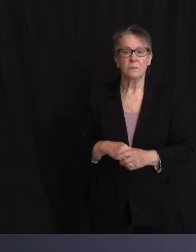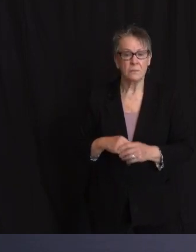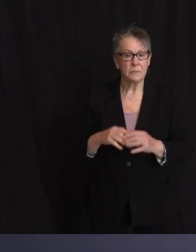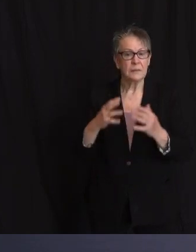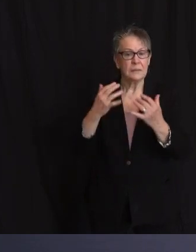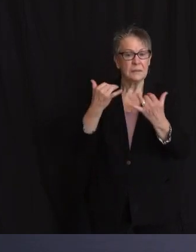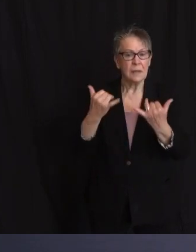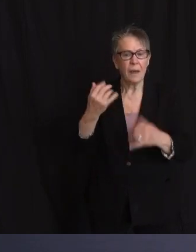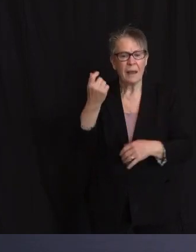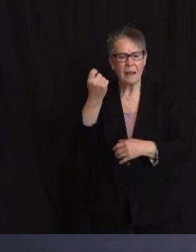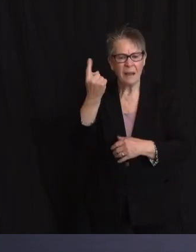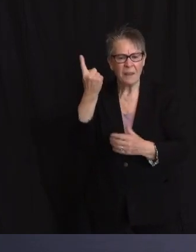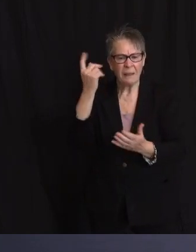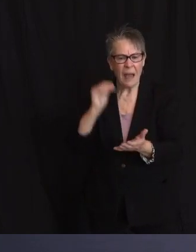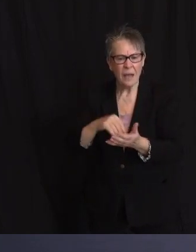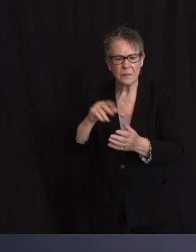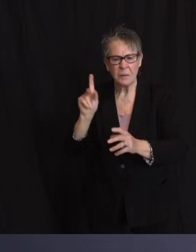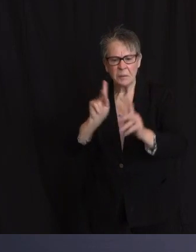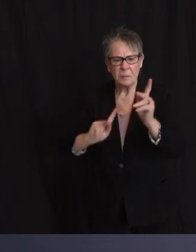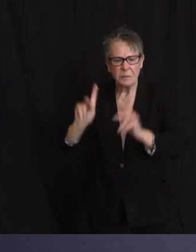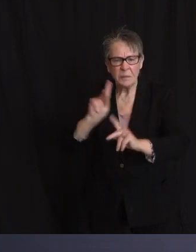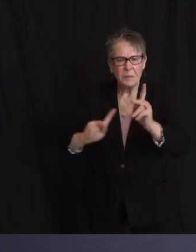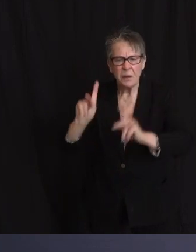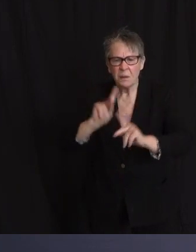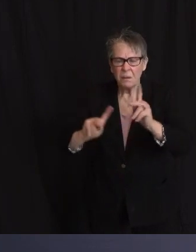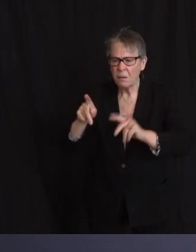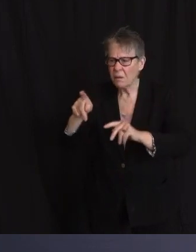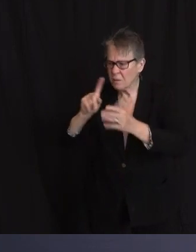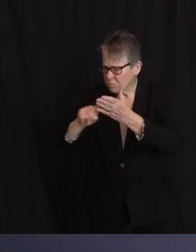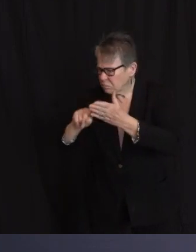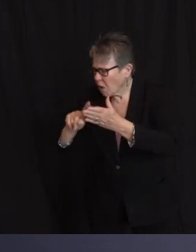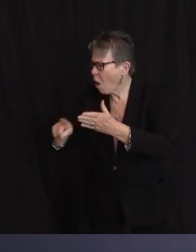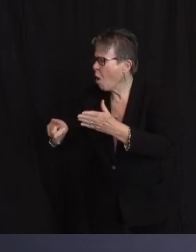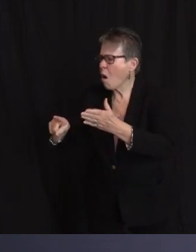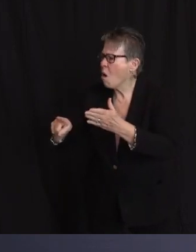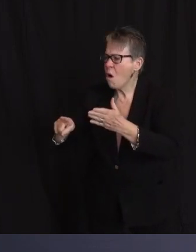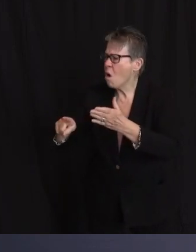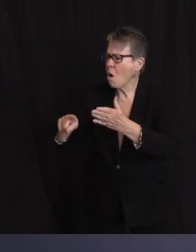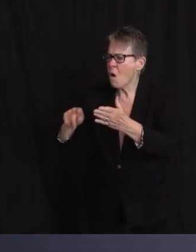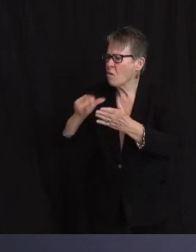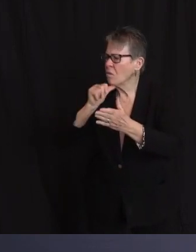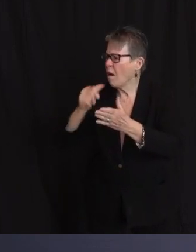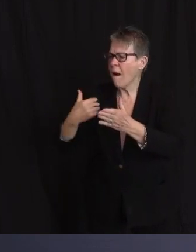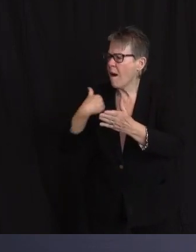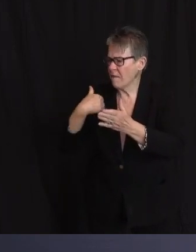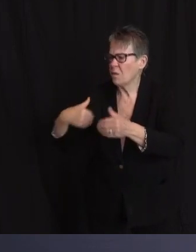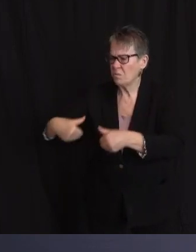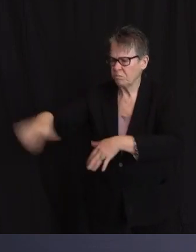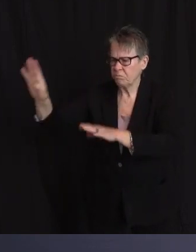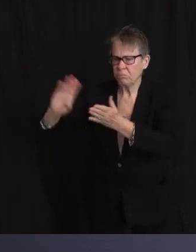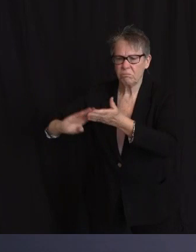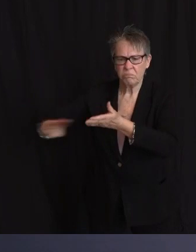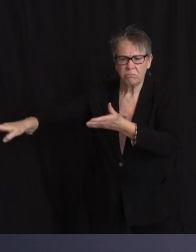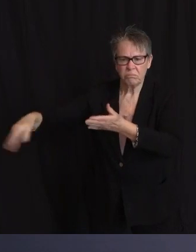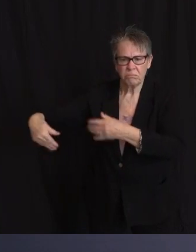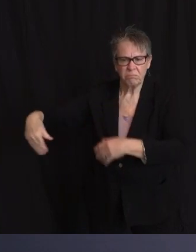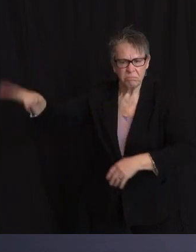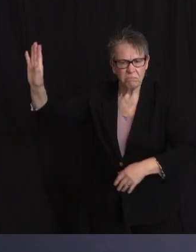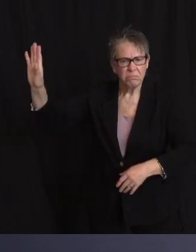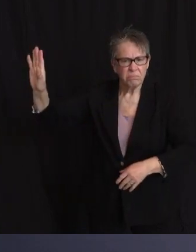Our field medical sites continue to serve individuals who no longer need to be in the hospital. More than